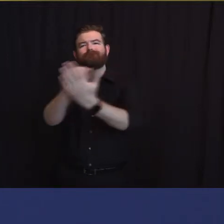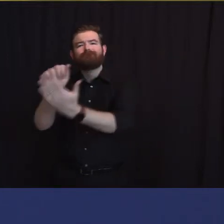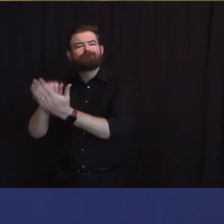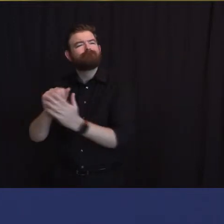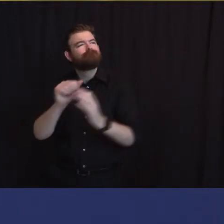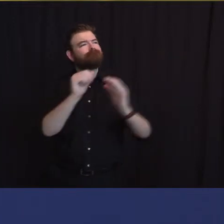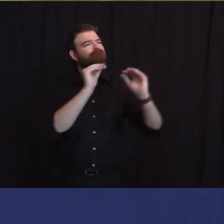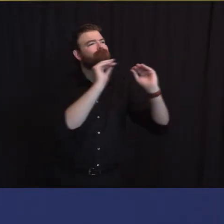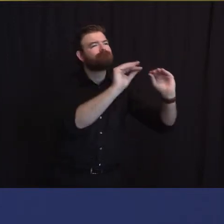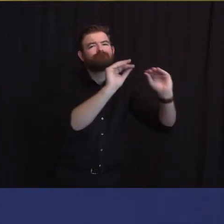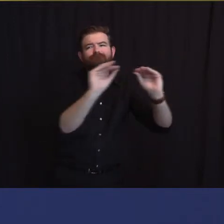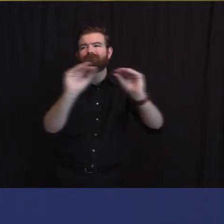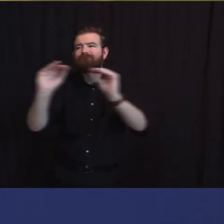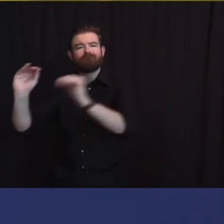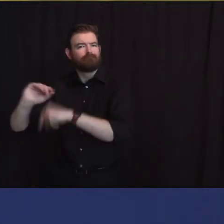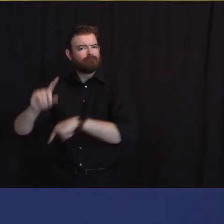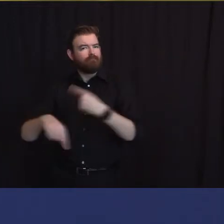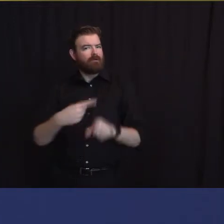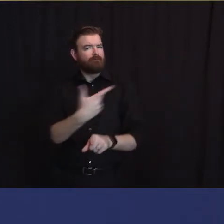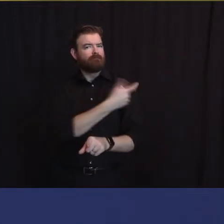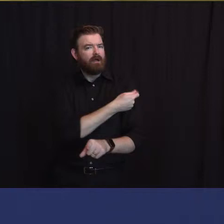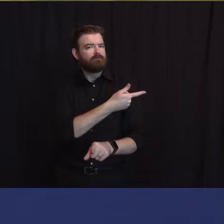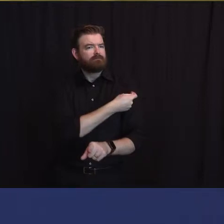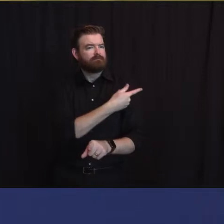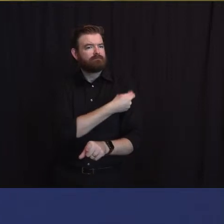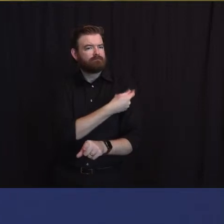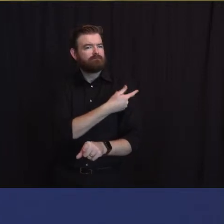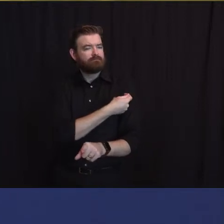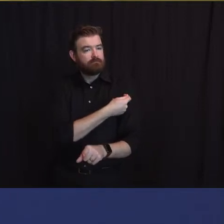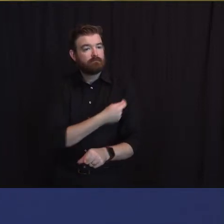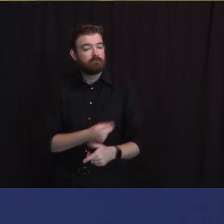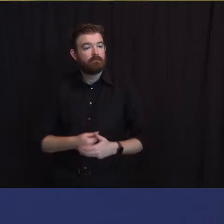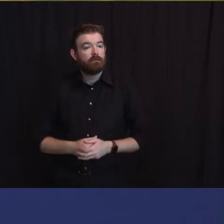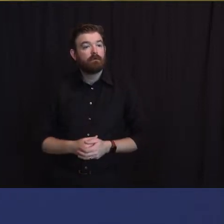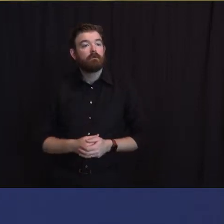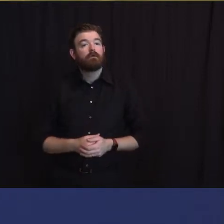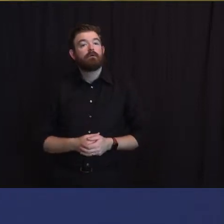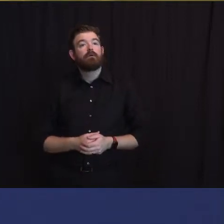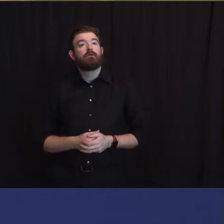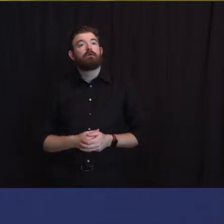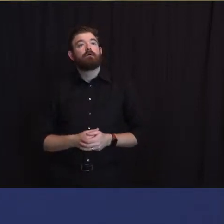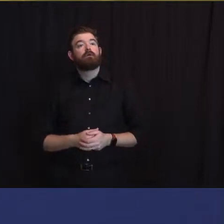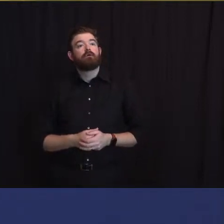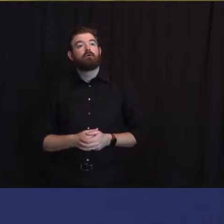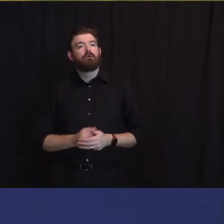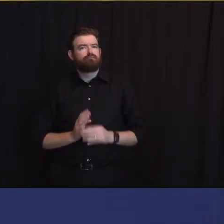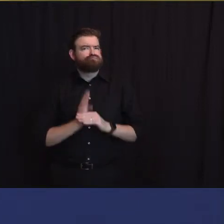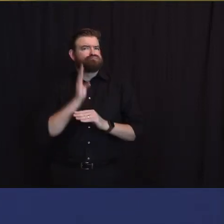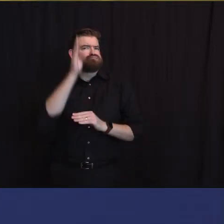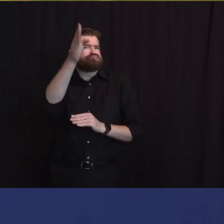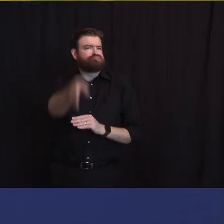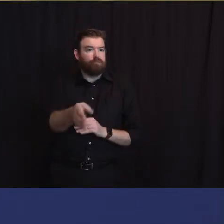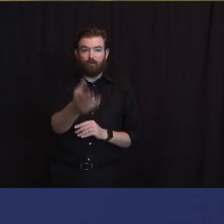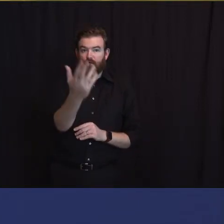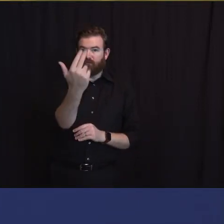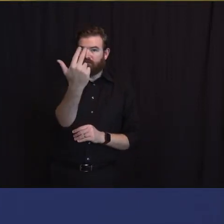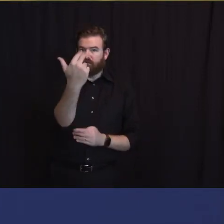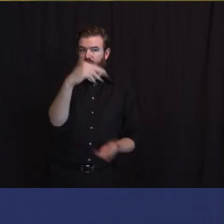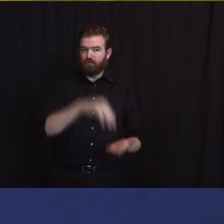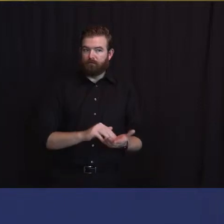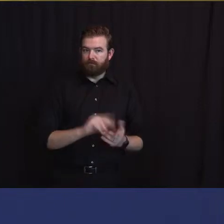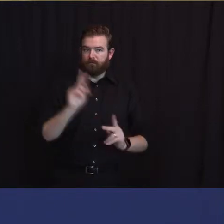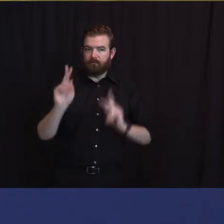Gratified, by the way, to hear that over 13,000 people have signed up, Dan, for dinner with Tammy and me. So it's going to be a crowded dinner.